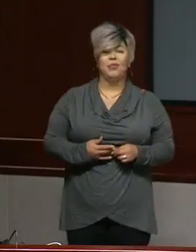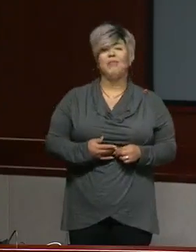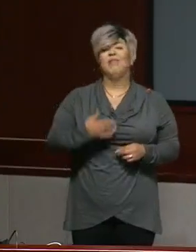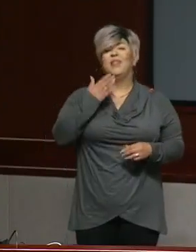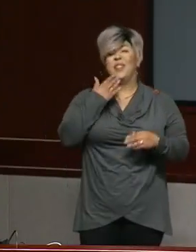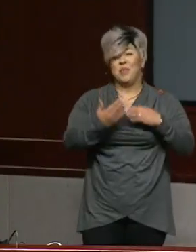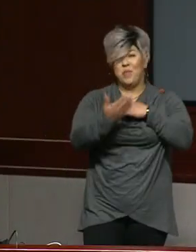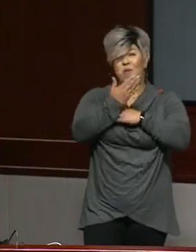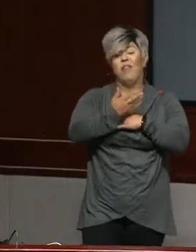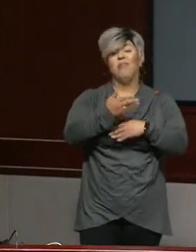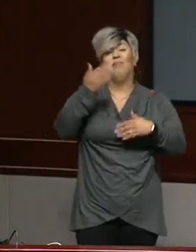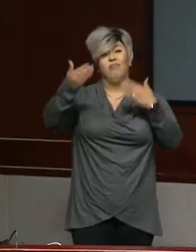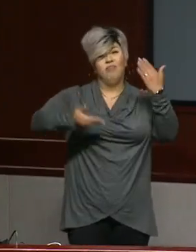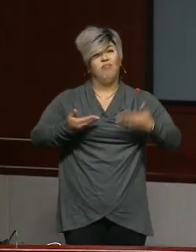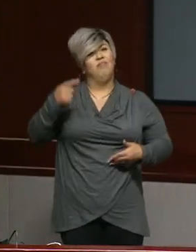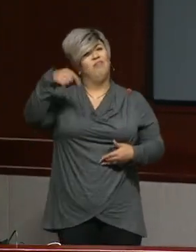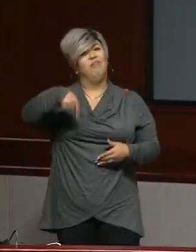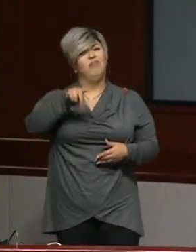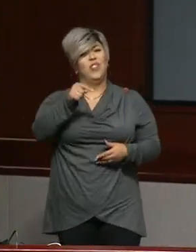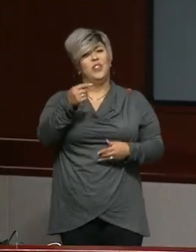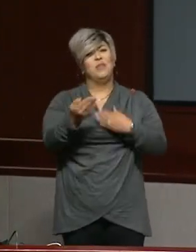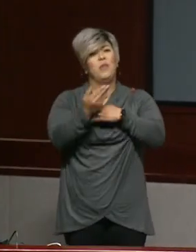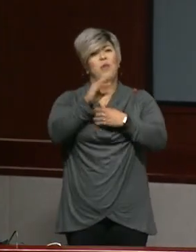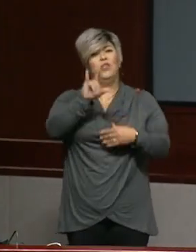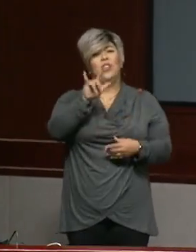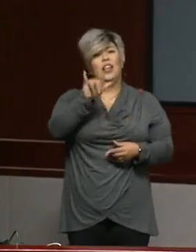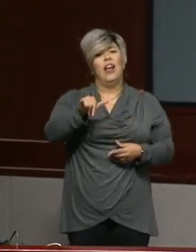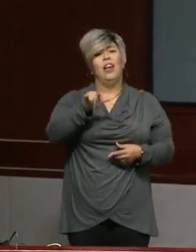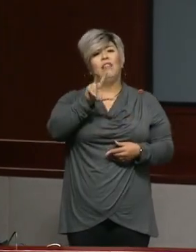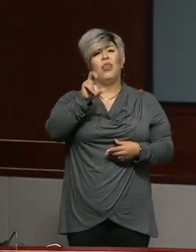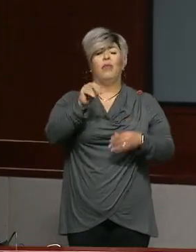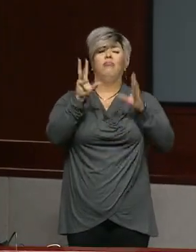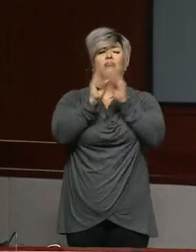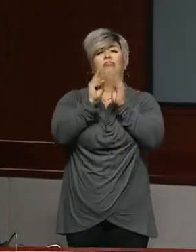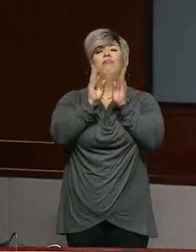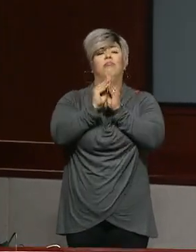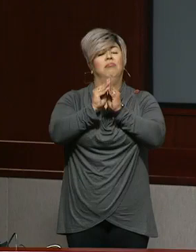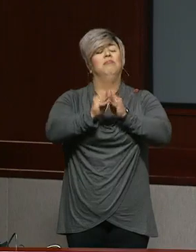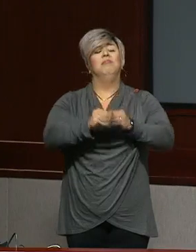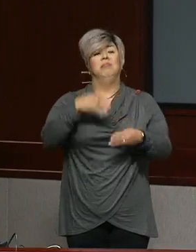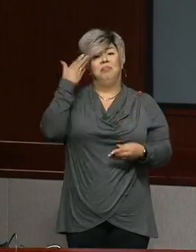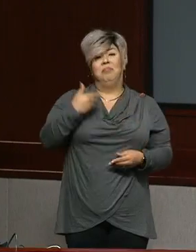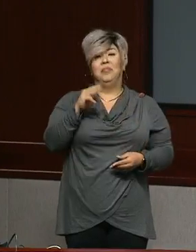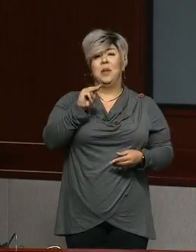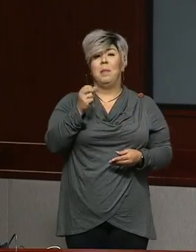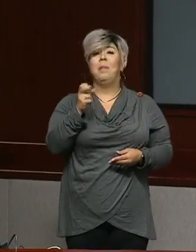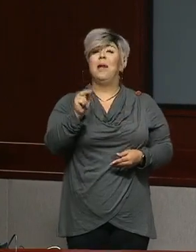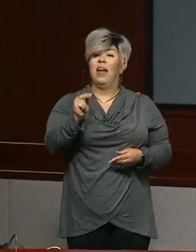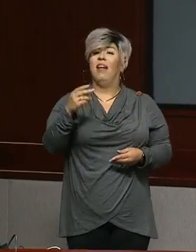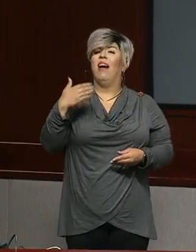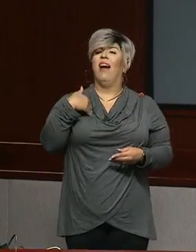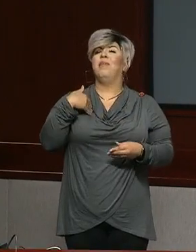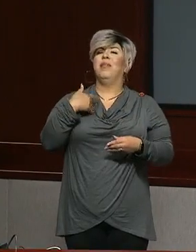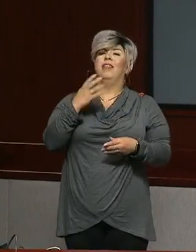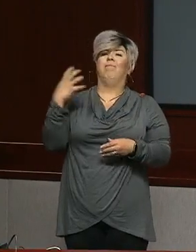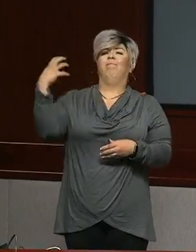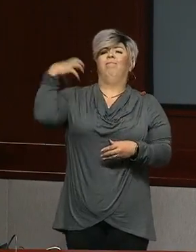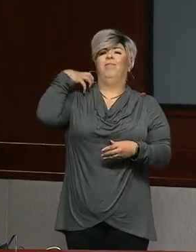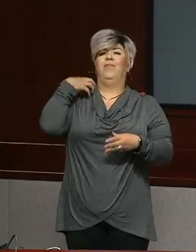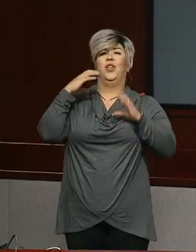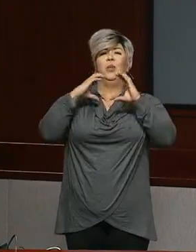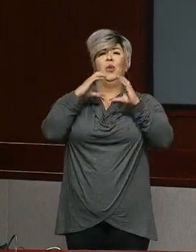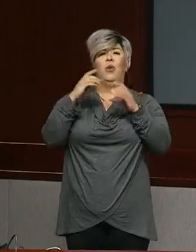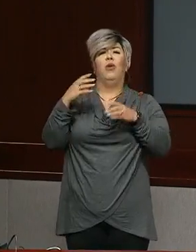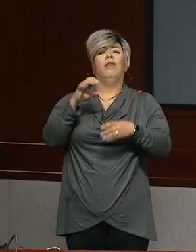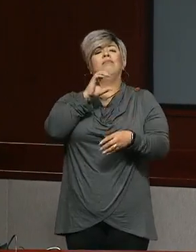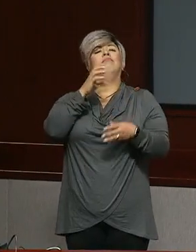Good morning and welcome to the July 30th COVID-19 briefing. I'm Megan Pearson, your Chief Communications Officer, and today I have with us